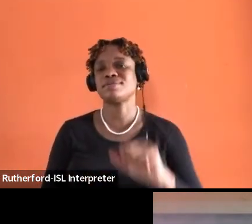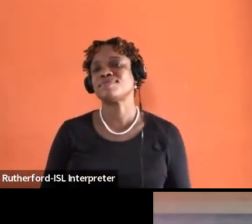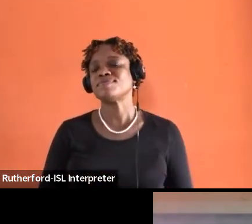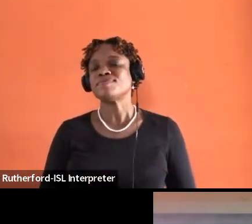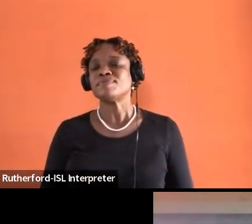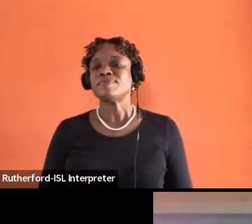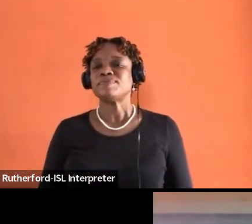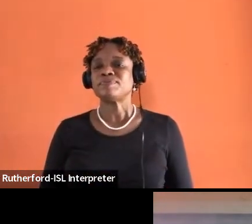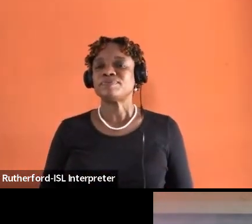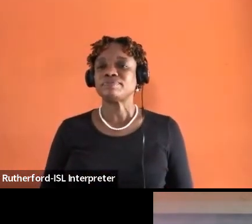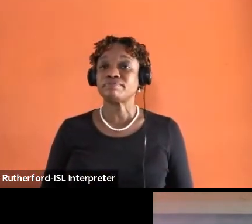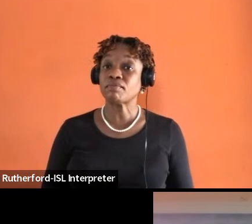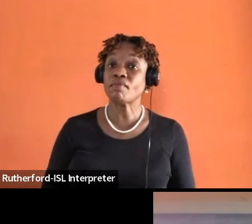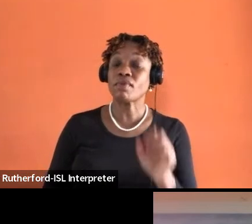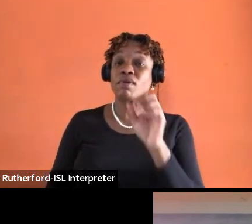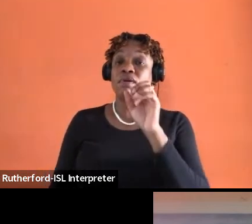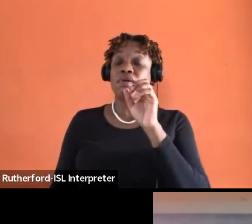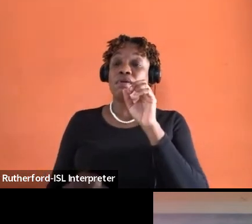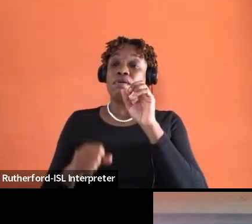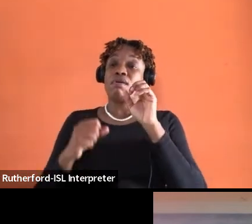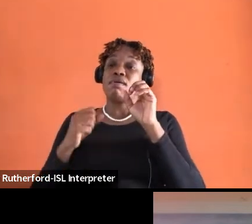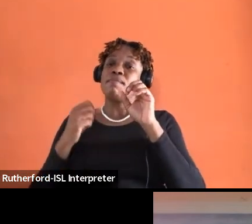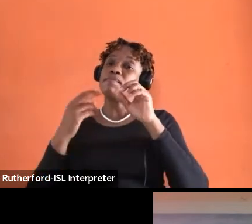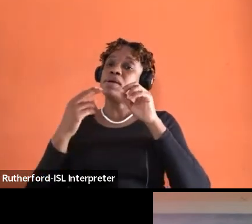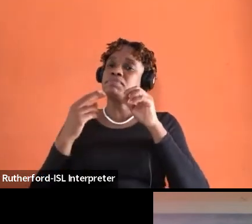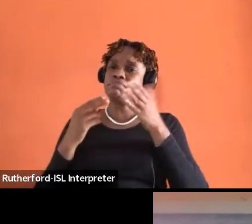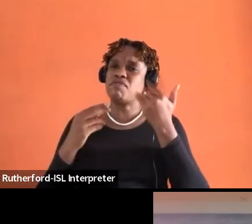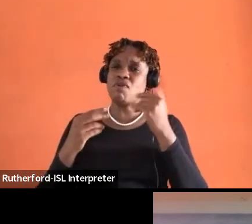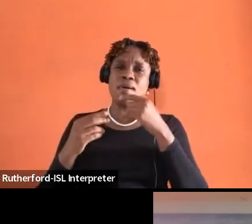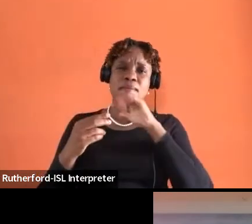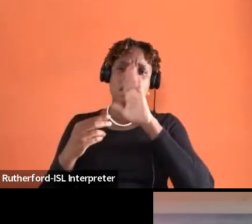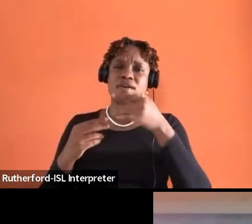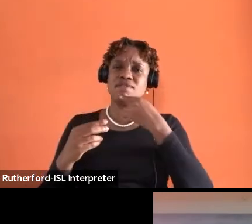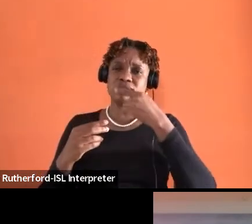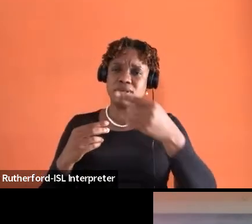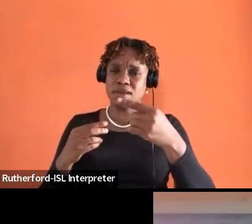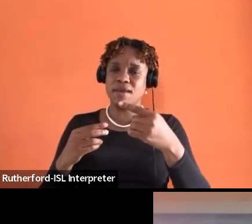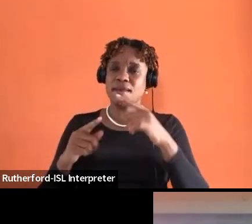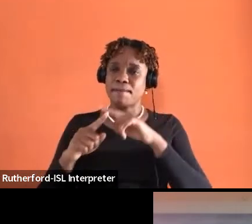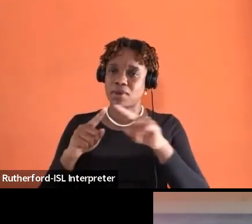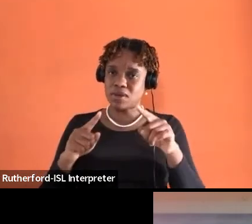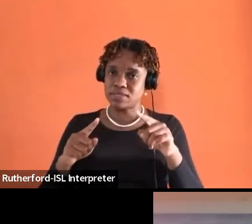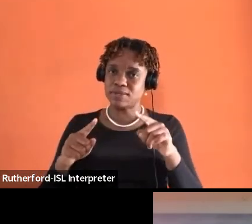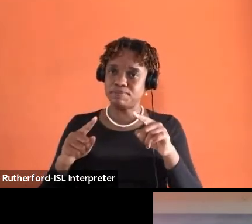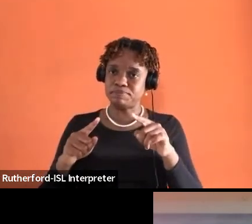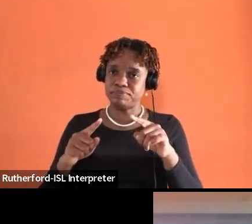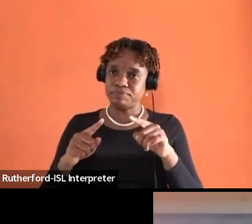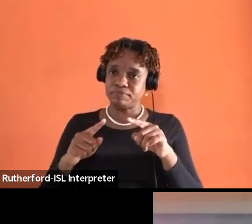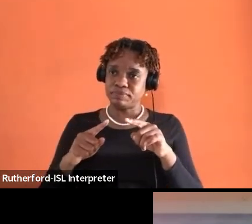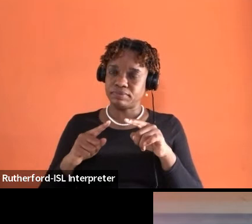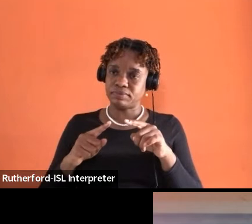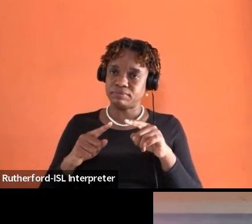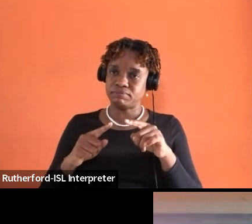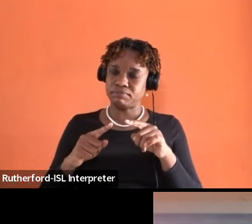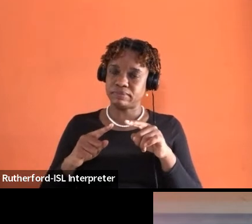that wasn't stated here, but is in the bigger paper, the paper that we would have submitted, is the need